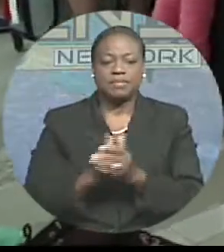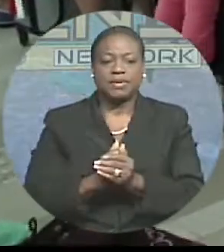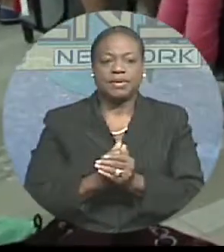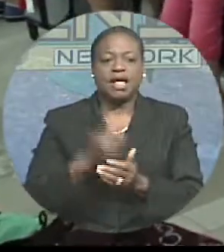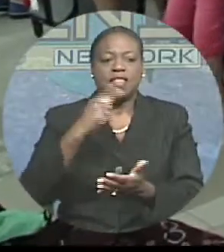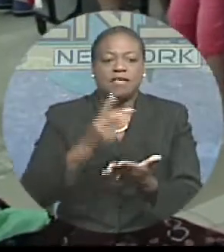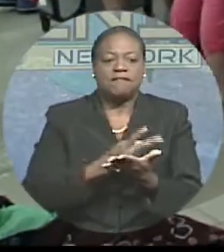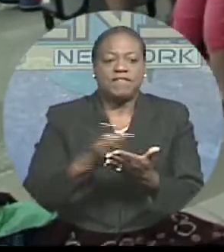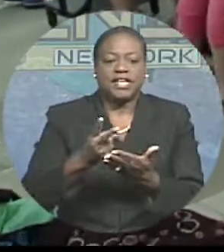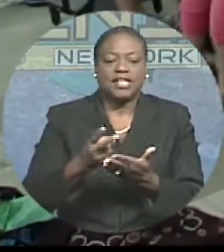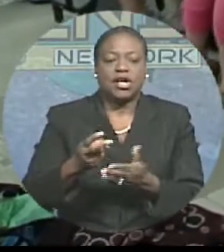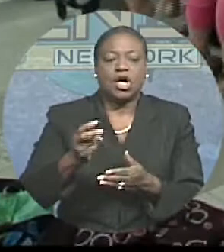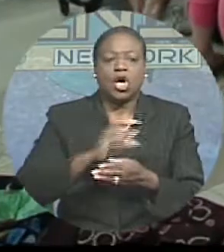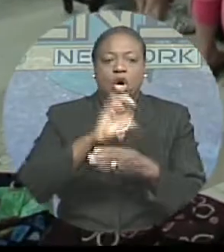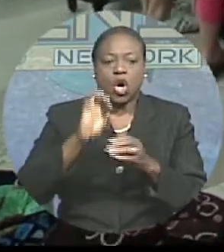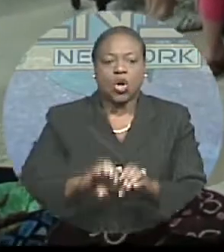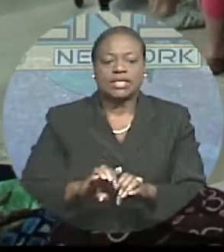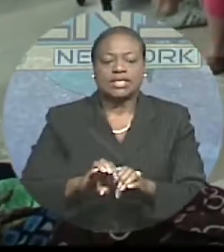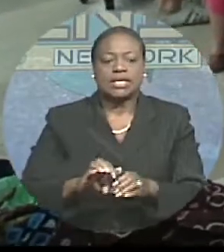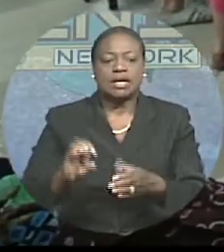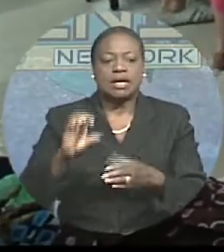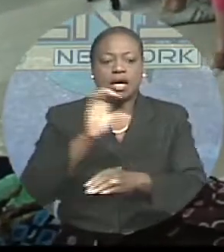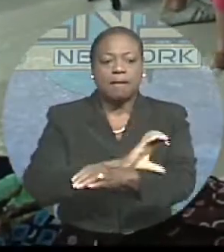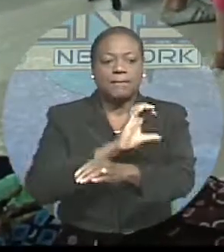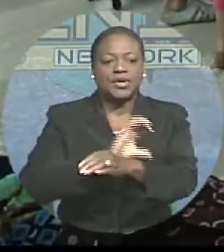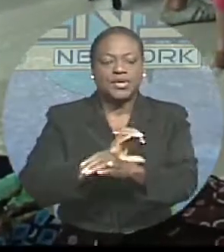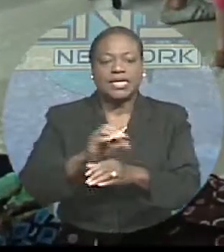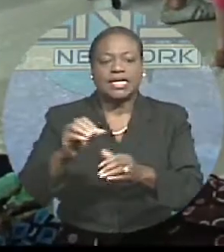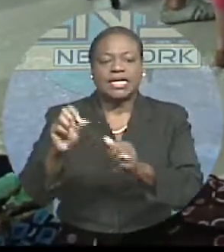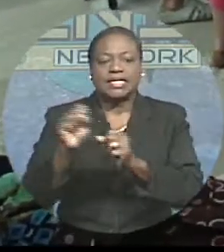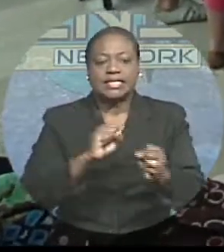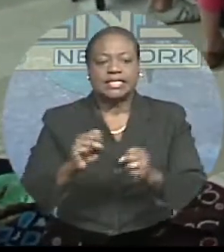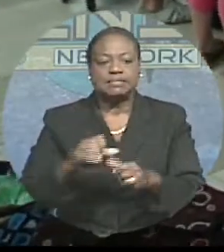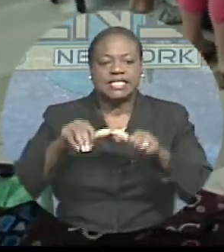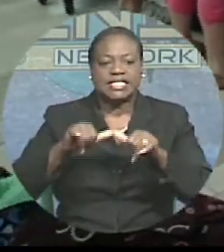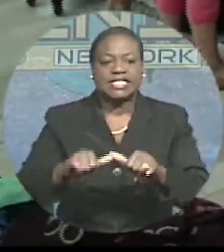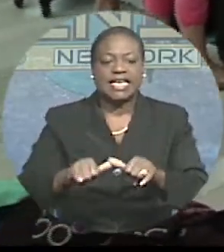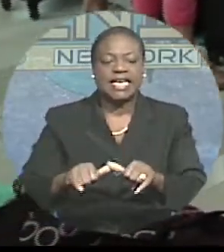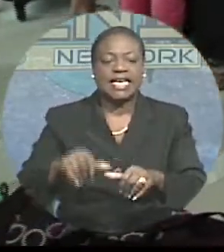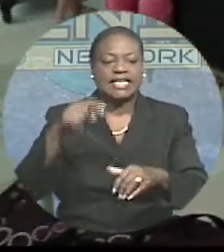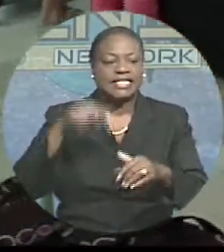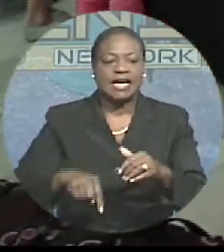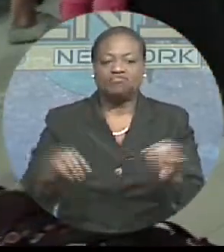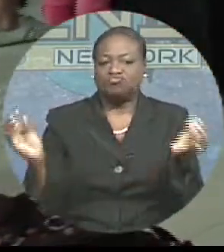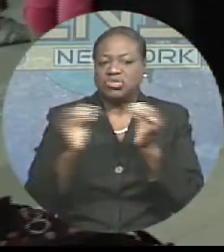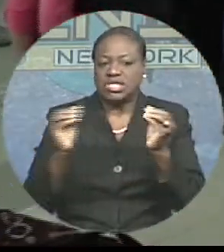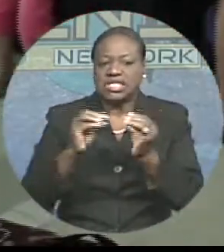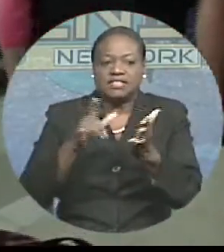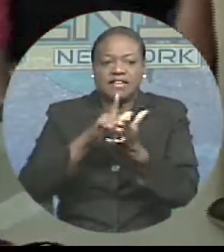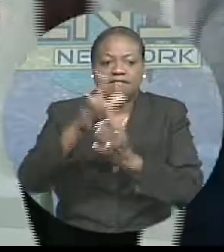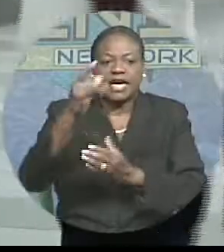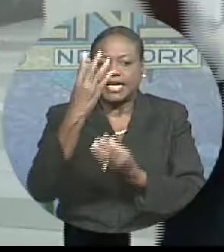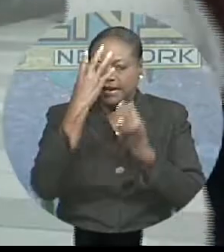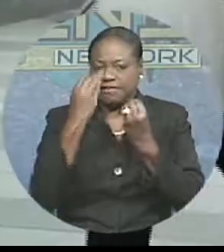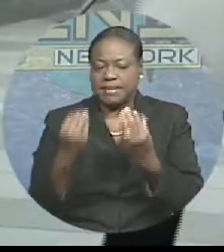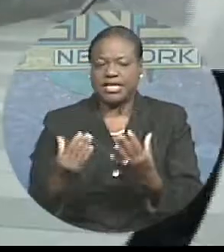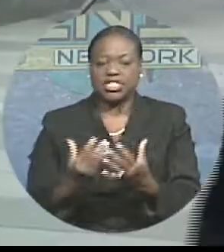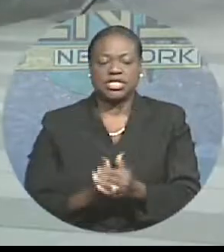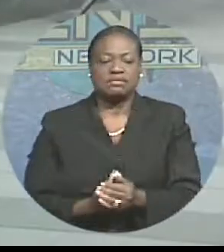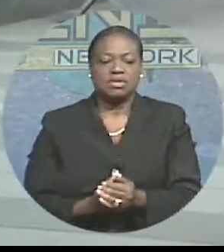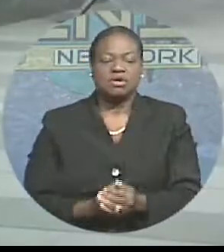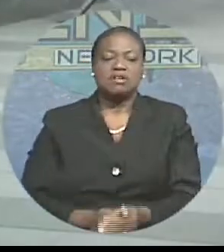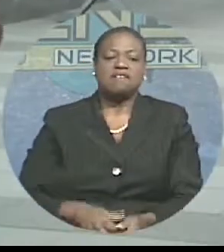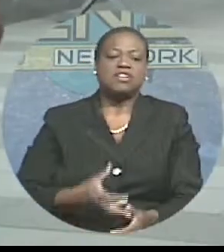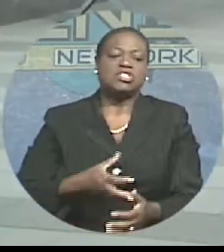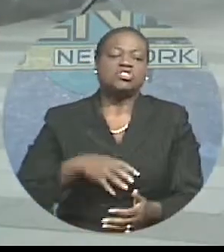also caused the computer system to remain down, so there was no flight information available for passengers. Quite